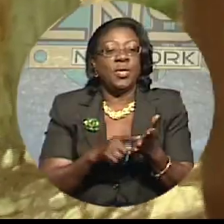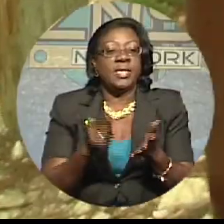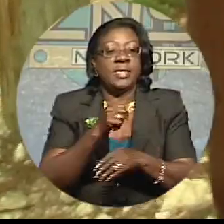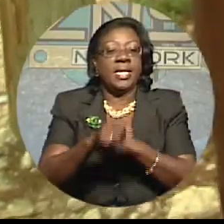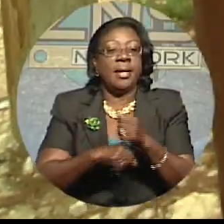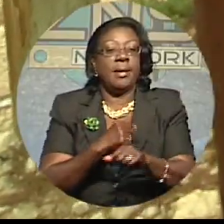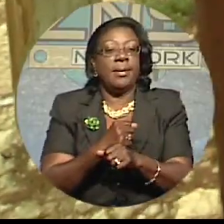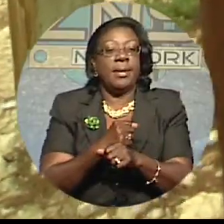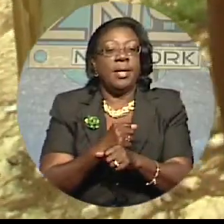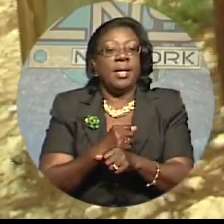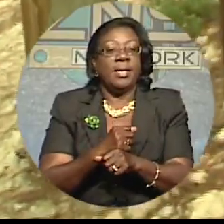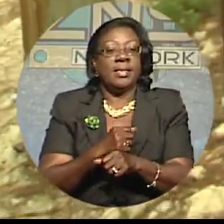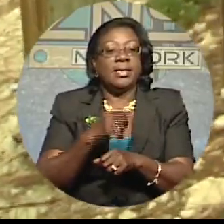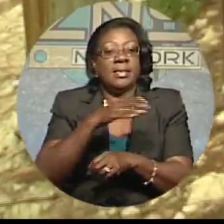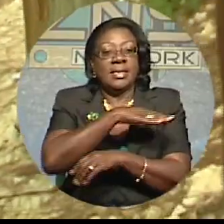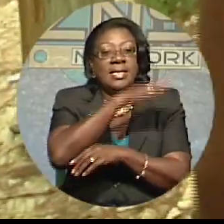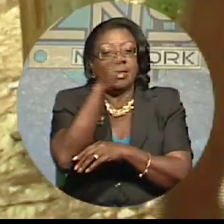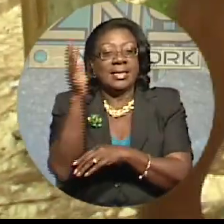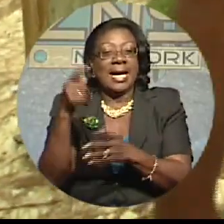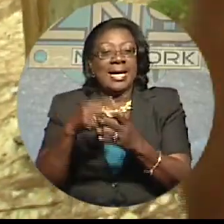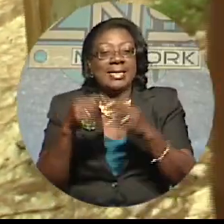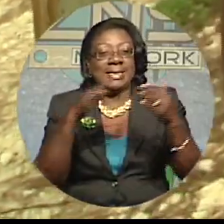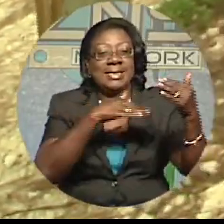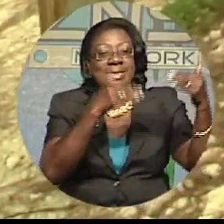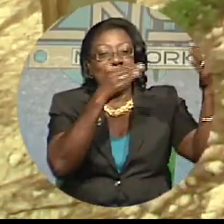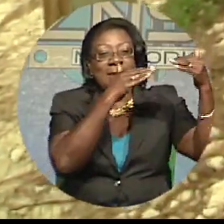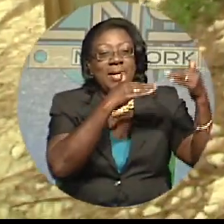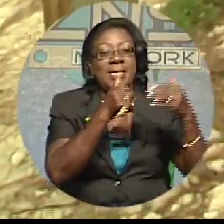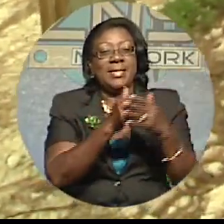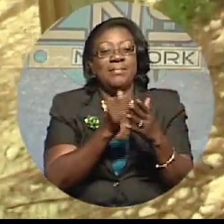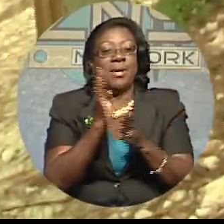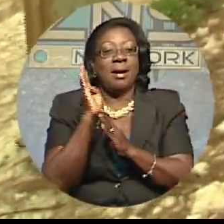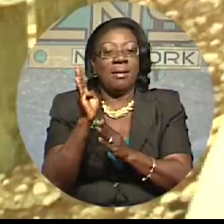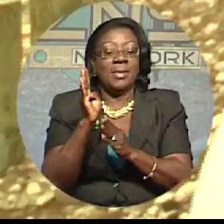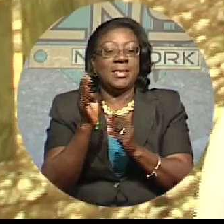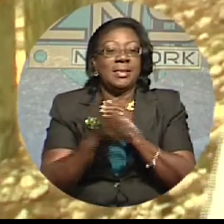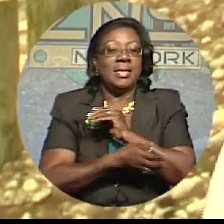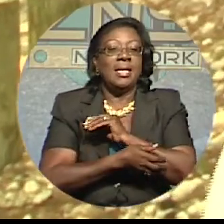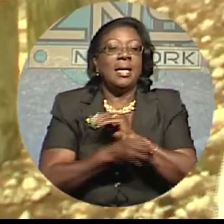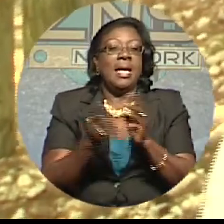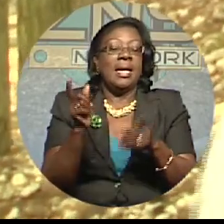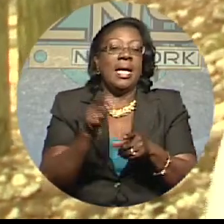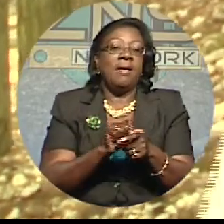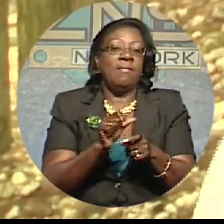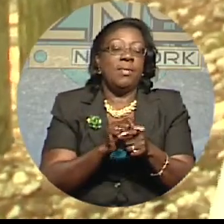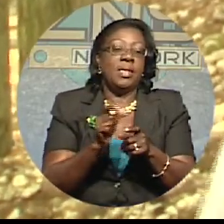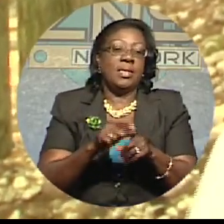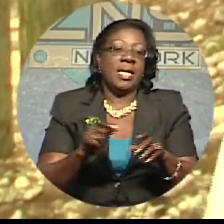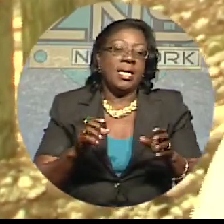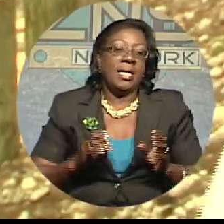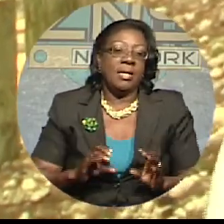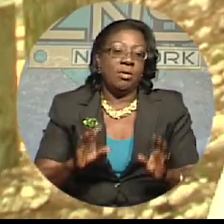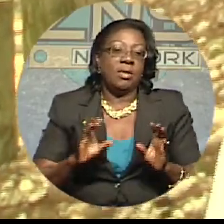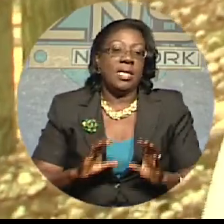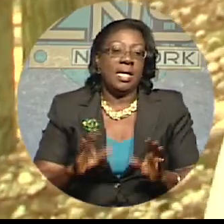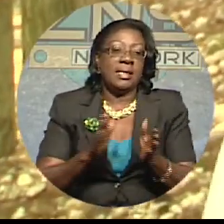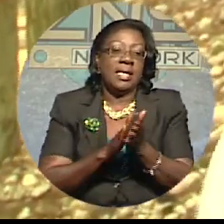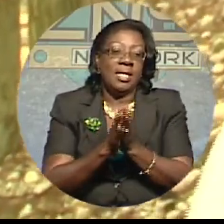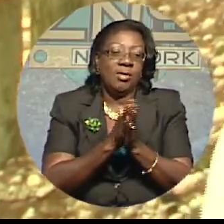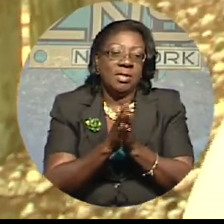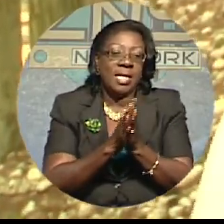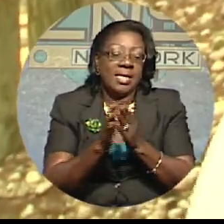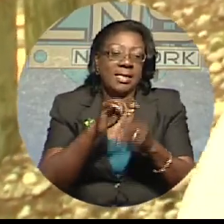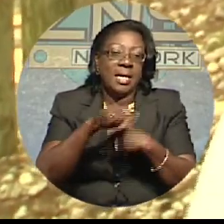We're doing Skies is the Limit, Bahamas. And pick up as, you know, everybody's getting enthusiastic about the